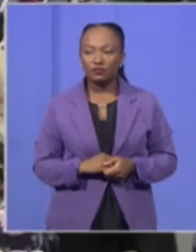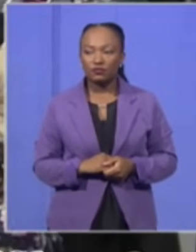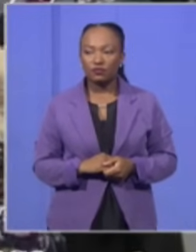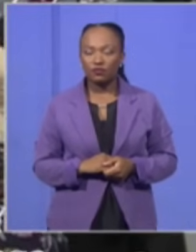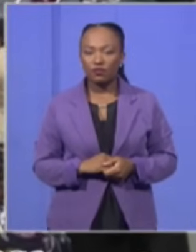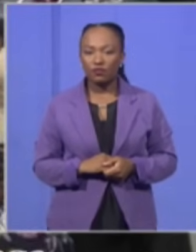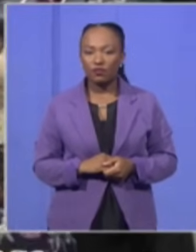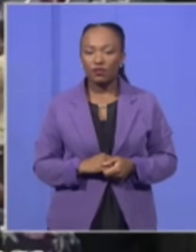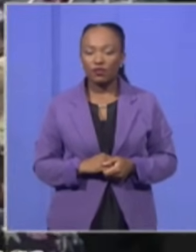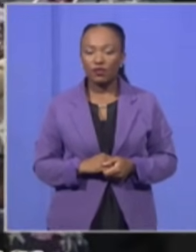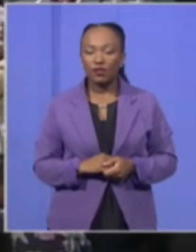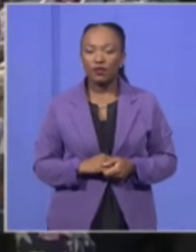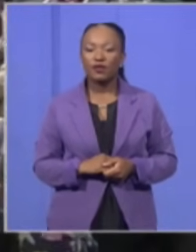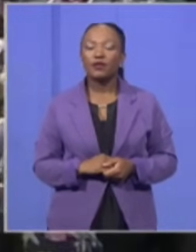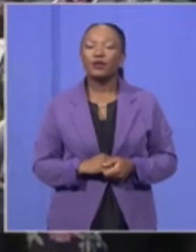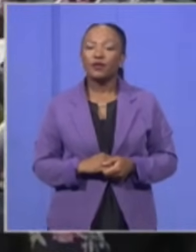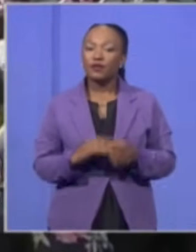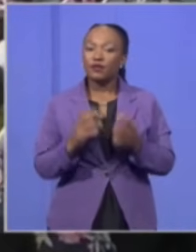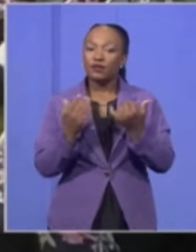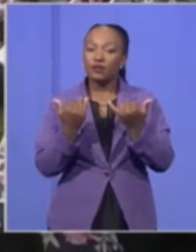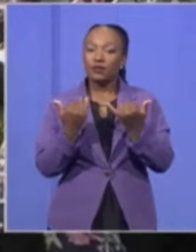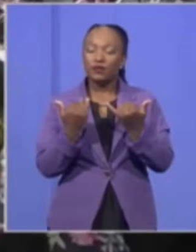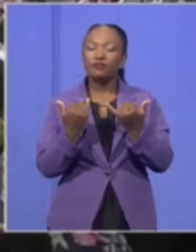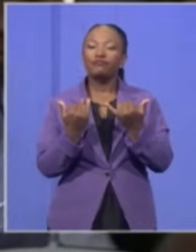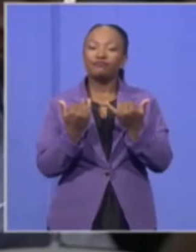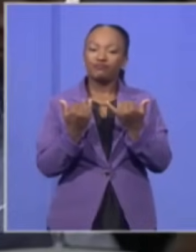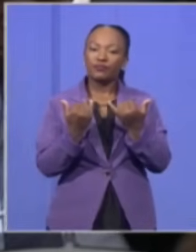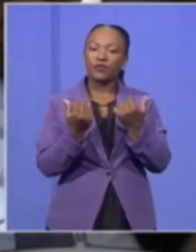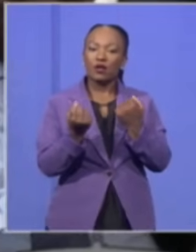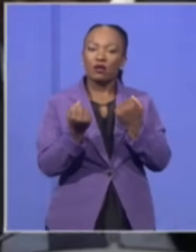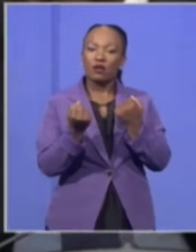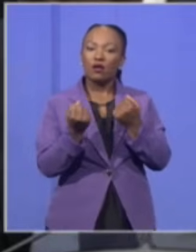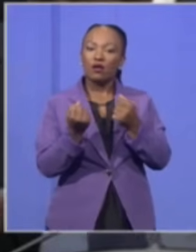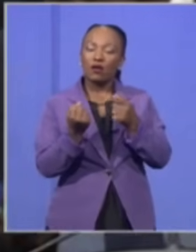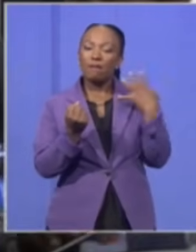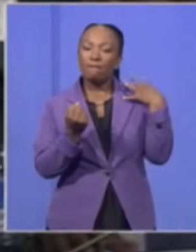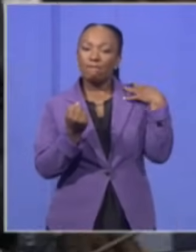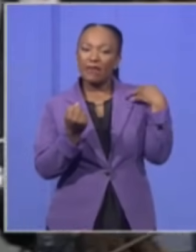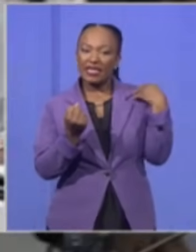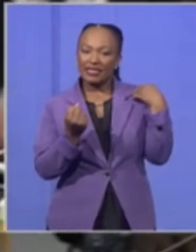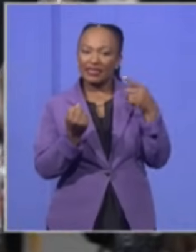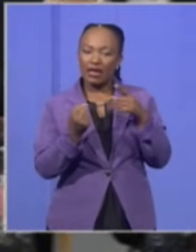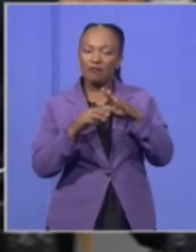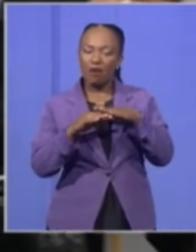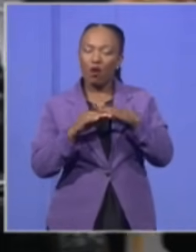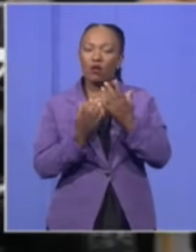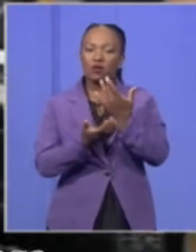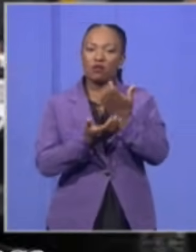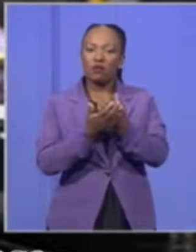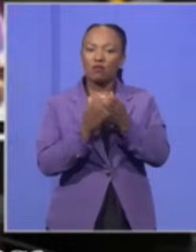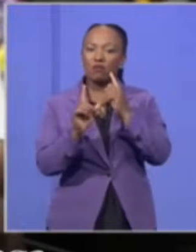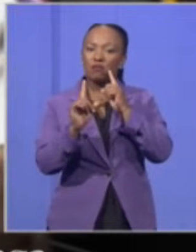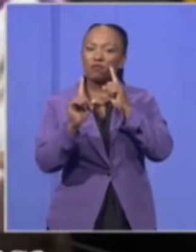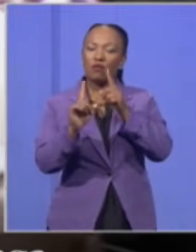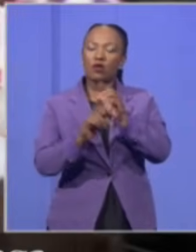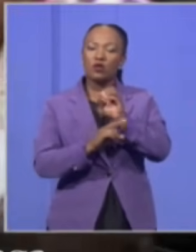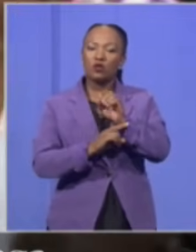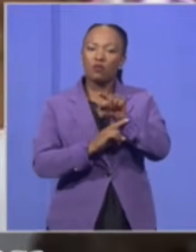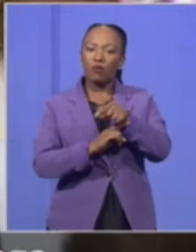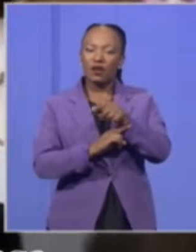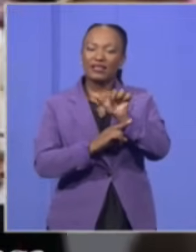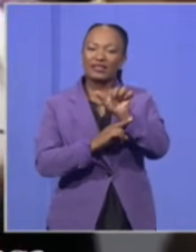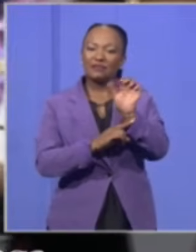Kgoro ya matlotlo ya bosetšhaba e letetše gore kgolo ya ekonomi ka onafale go tloga go kgolo ya ka tlase ga yeo e letetšego ya peresente ya